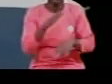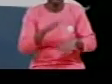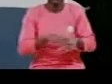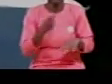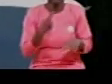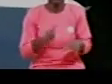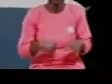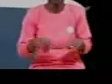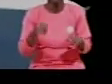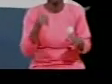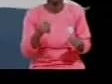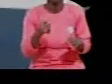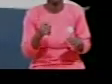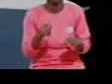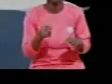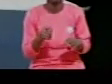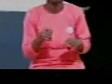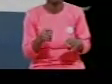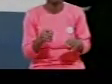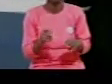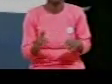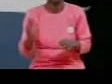Holy Spirit.